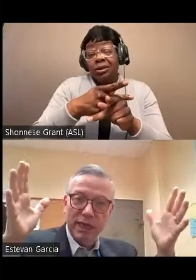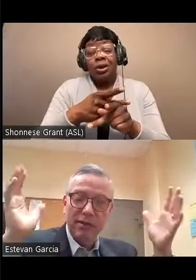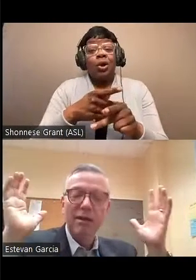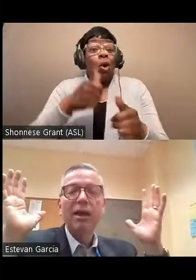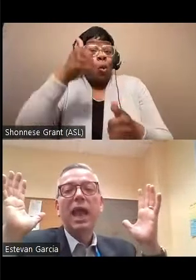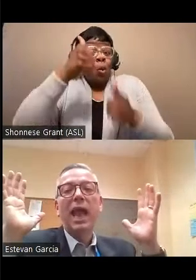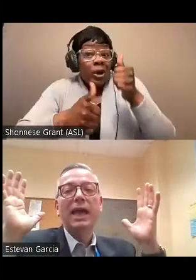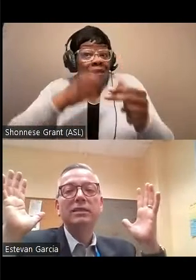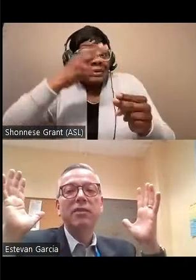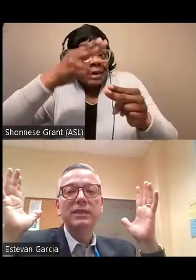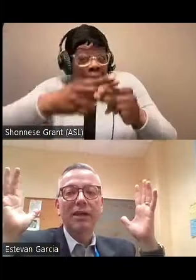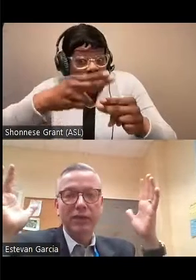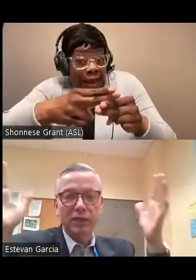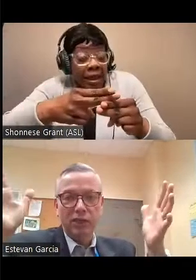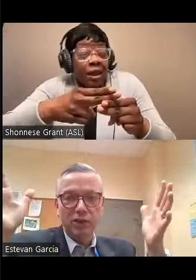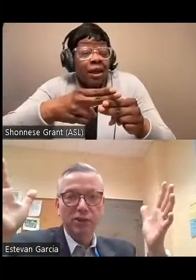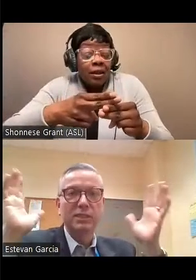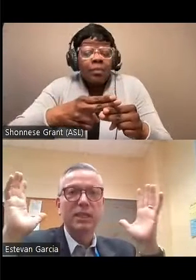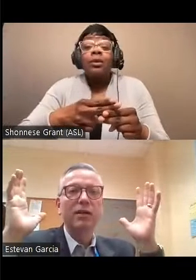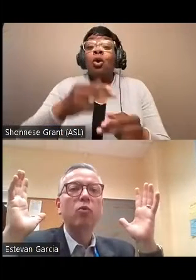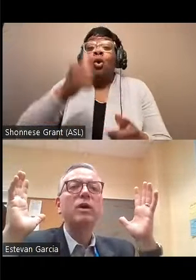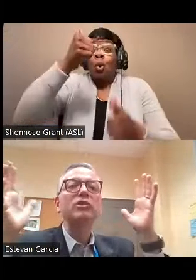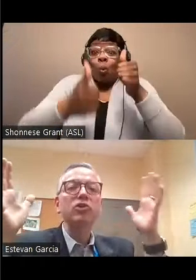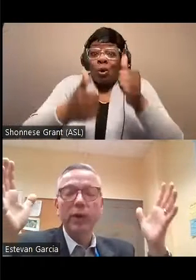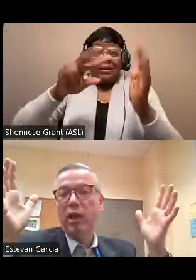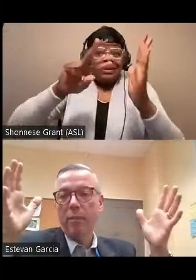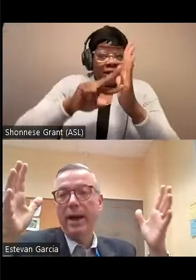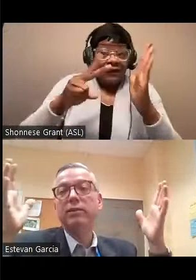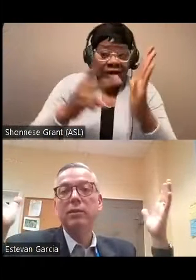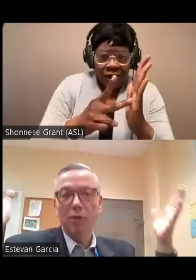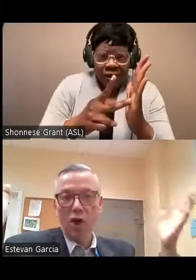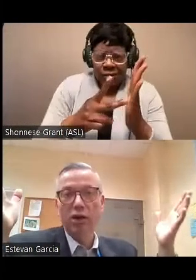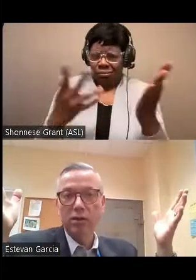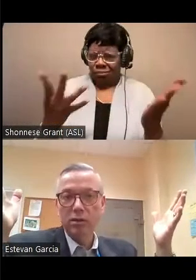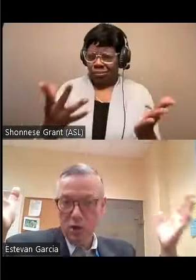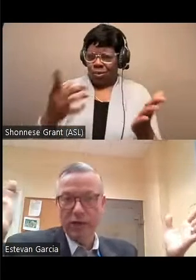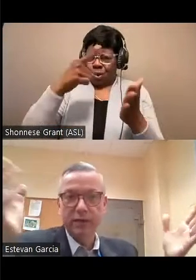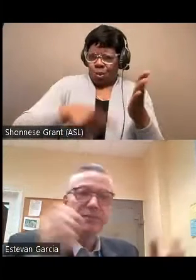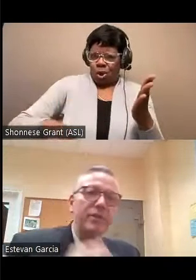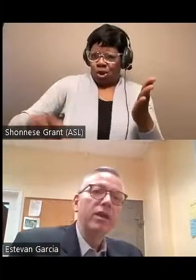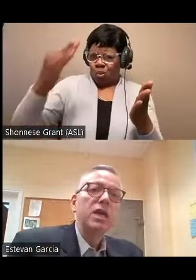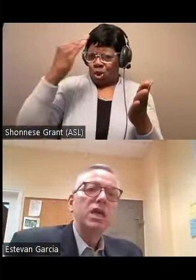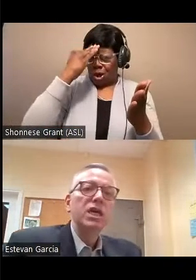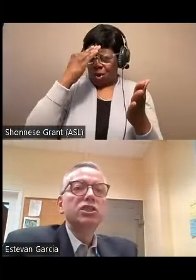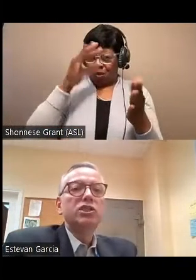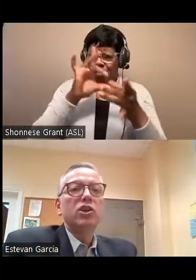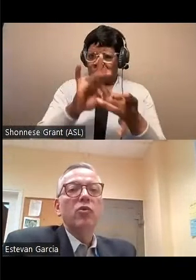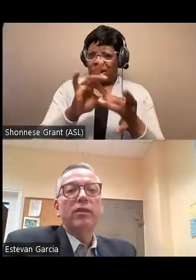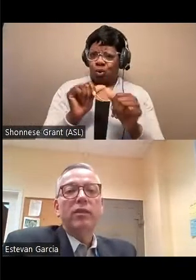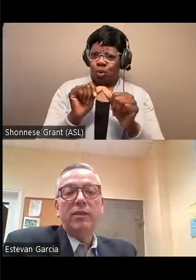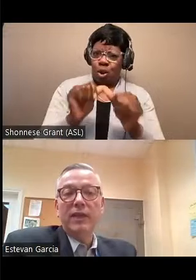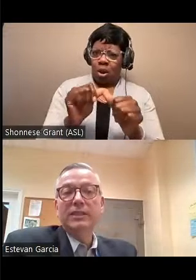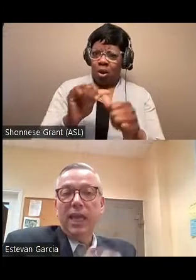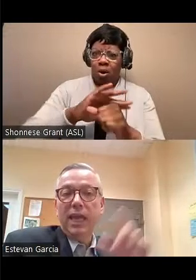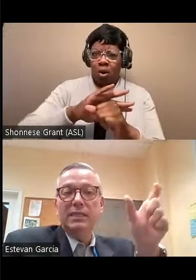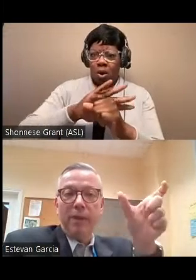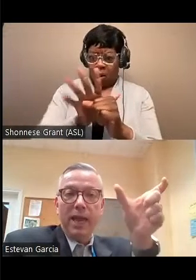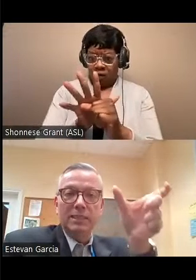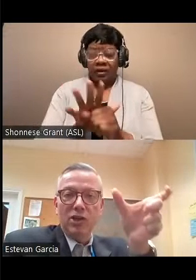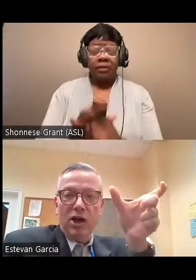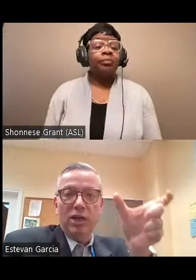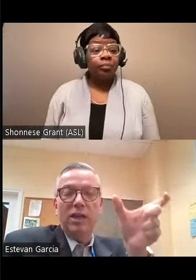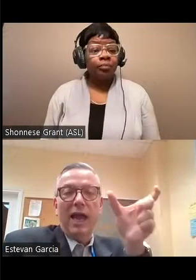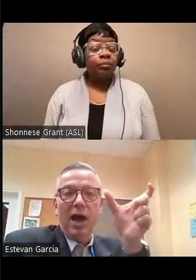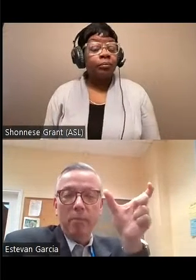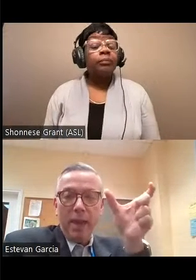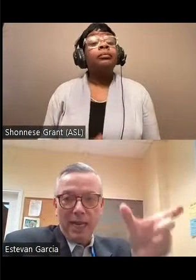you're using and the definition you're using, what do we know about long COVID? So this again